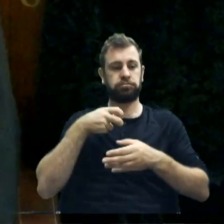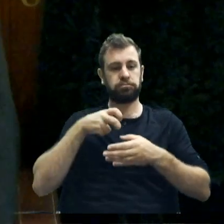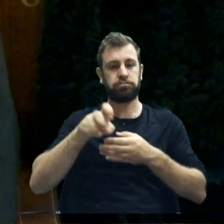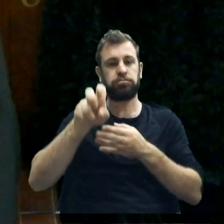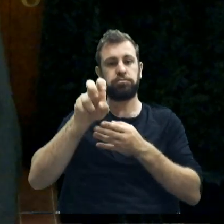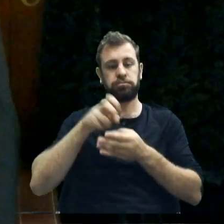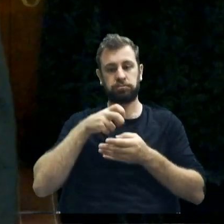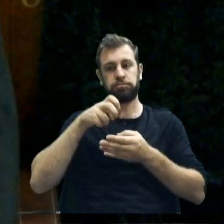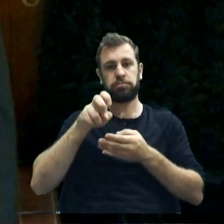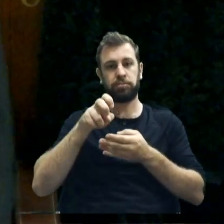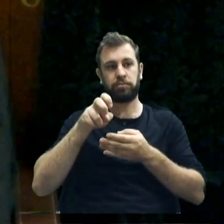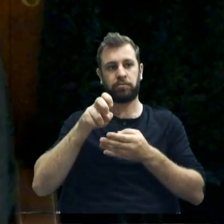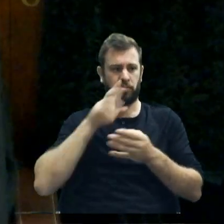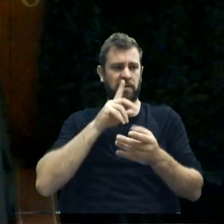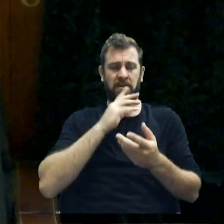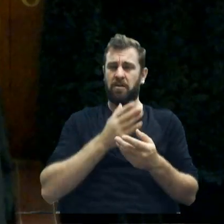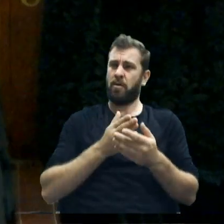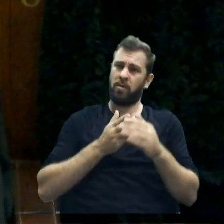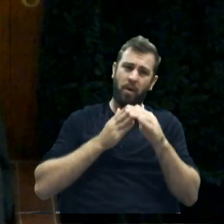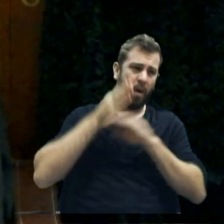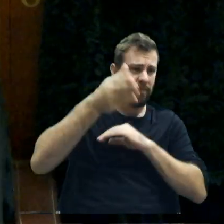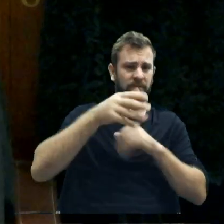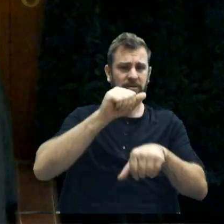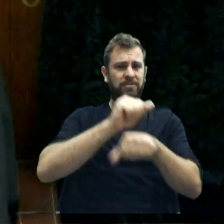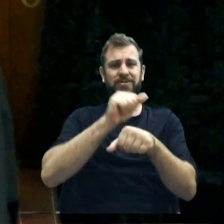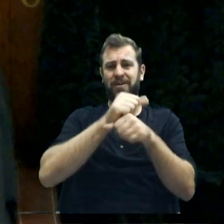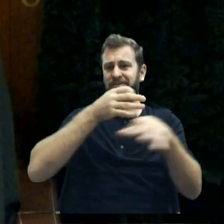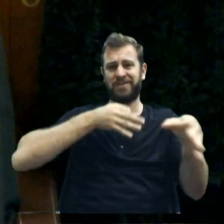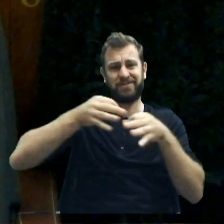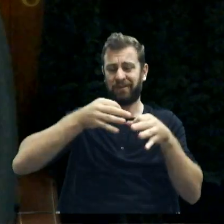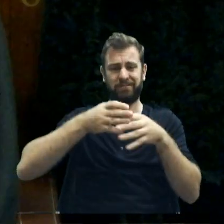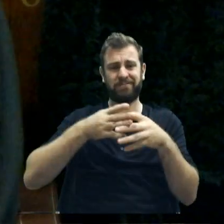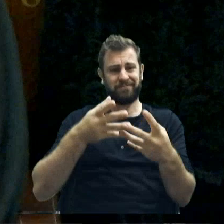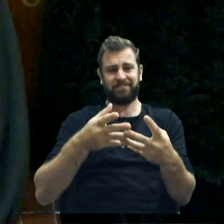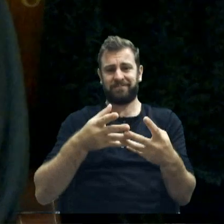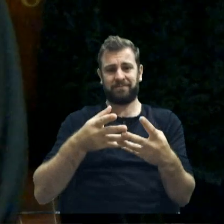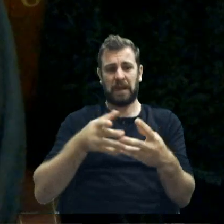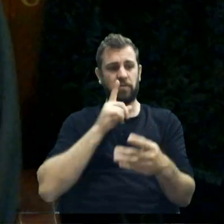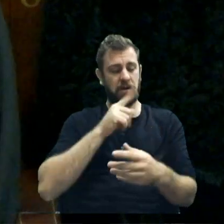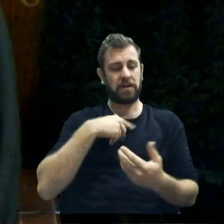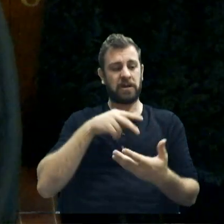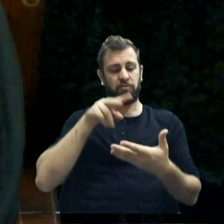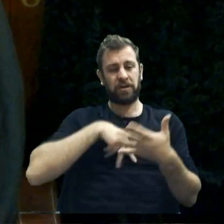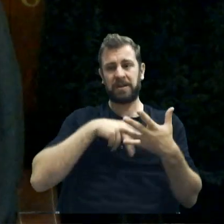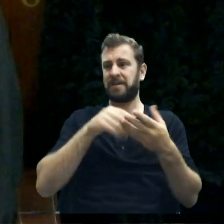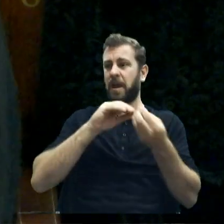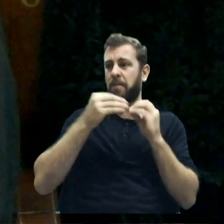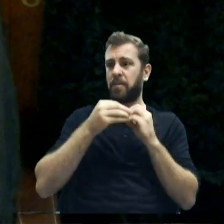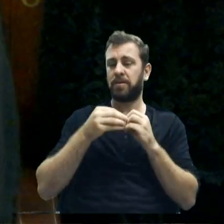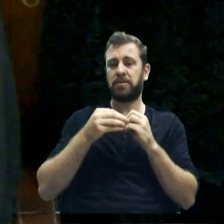doing things that were above and beyond the job description. She was there to read some numbers. She was there to